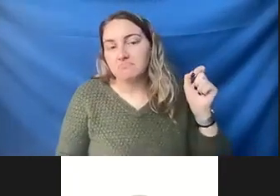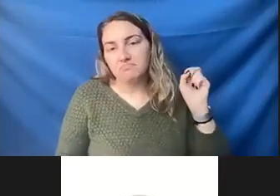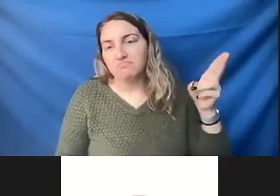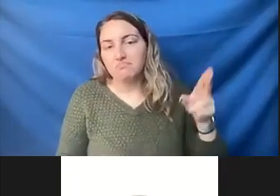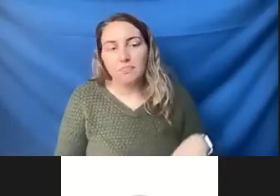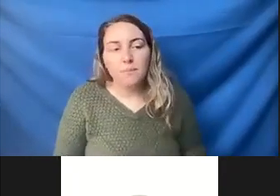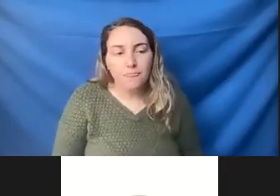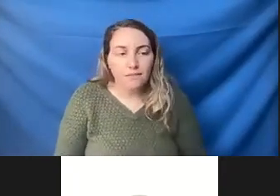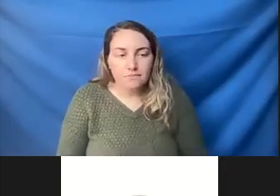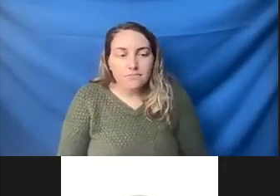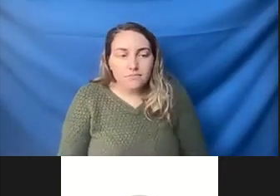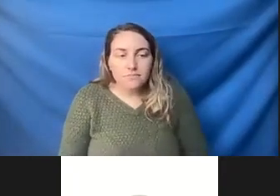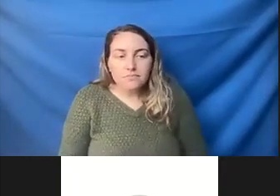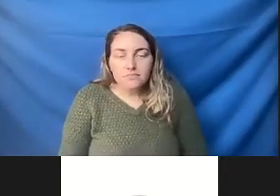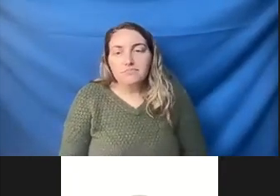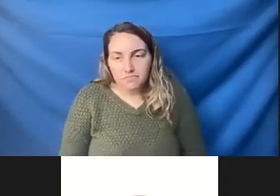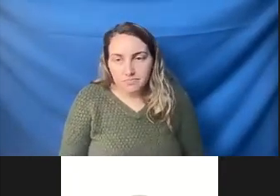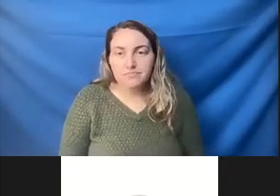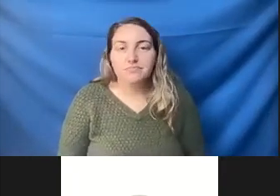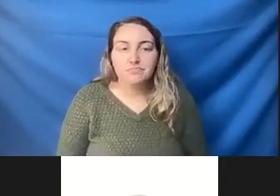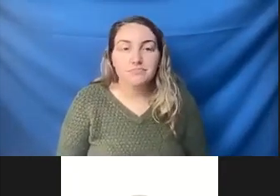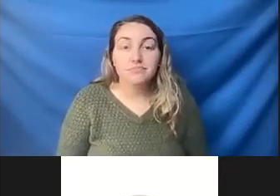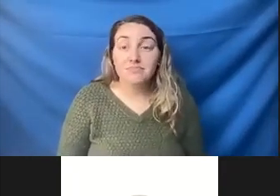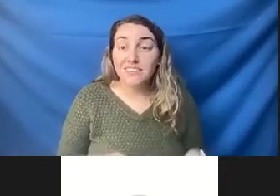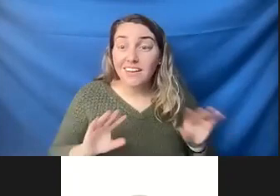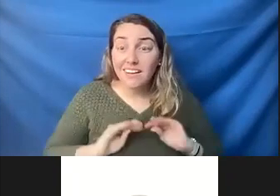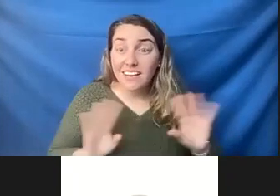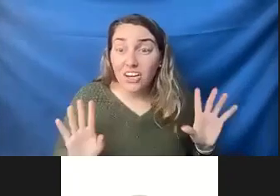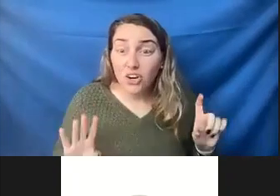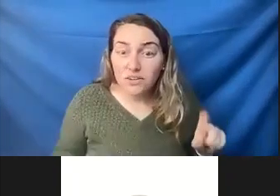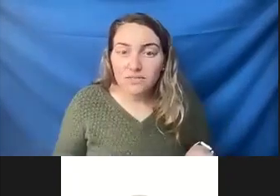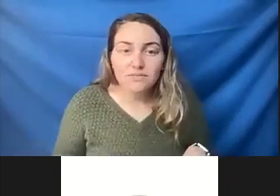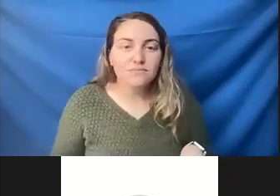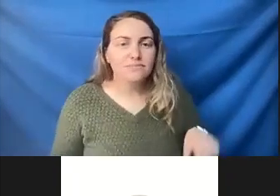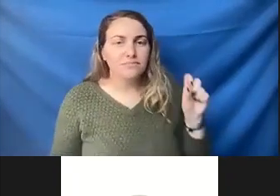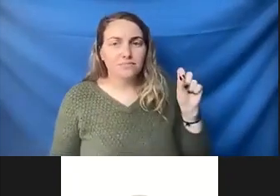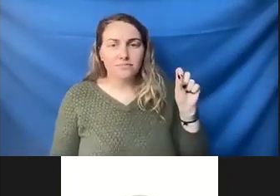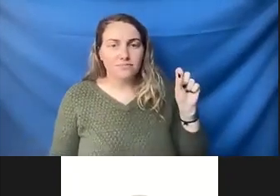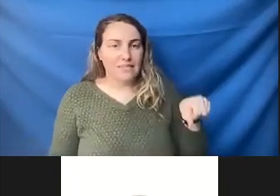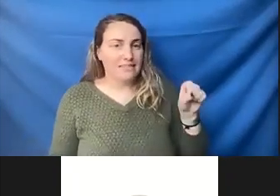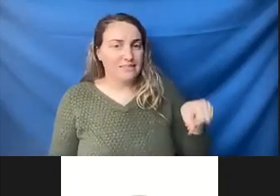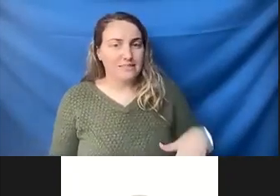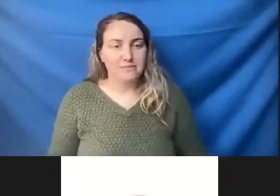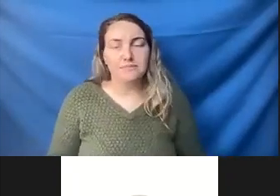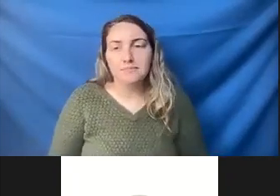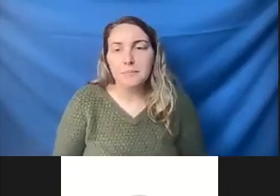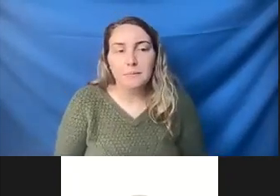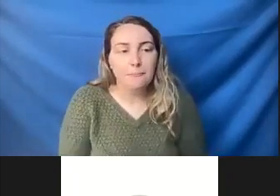Did I answer the question? I think Yeah. it did, yes, including a follow-up question.